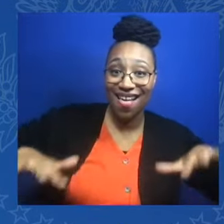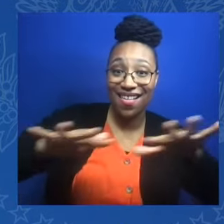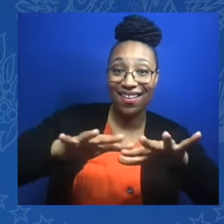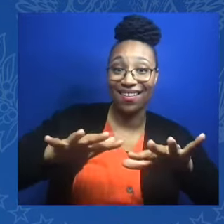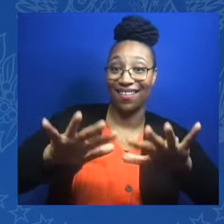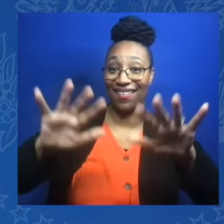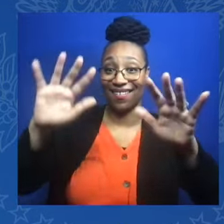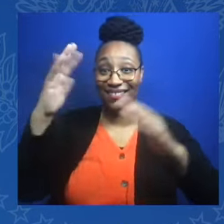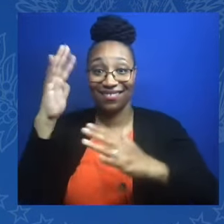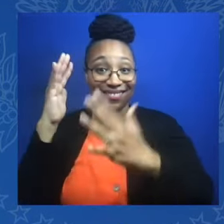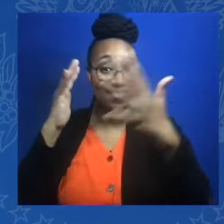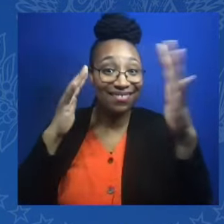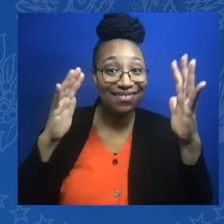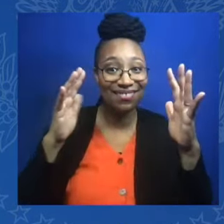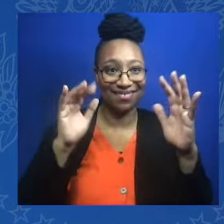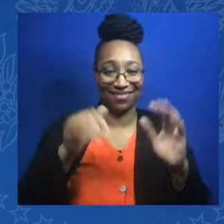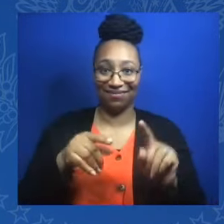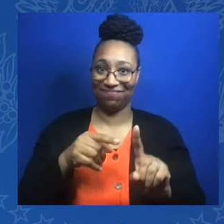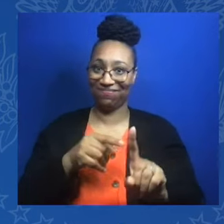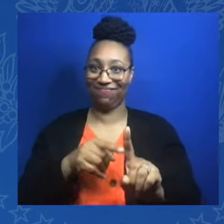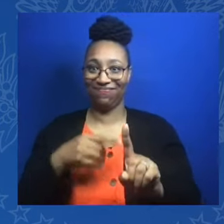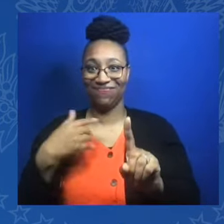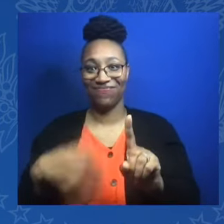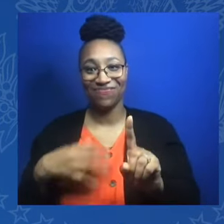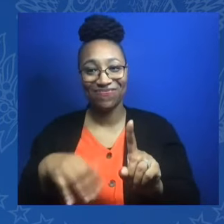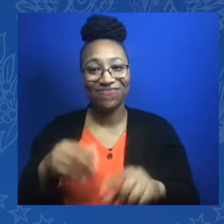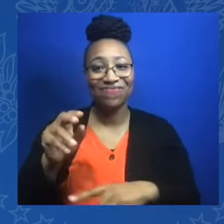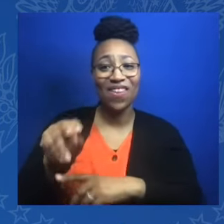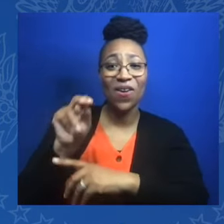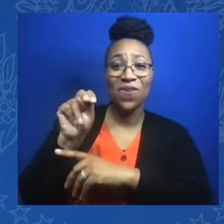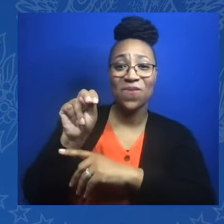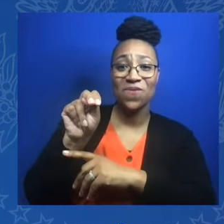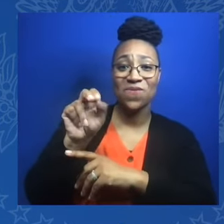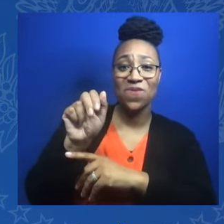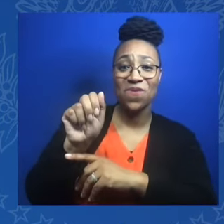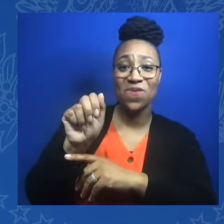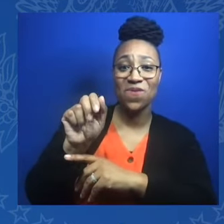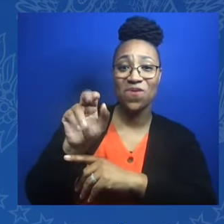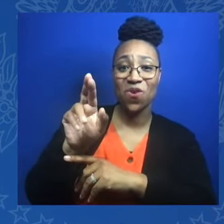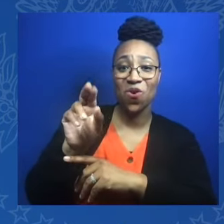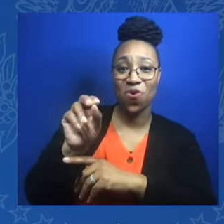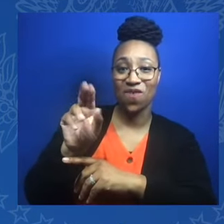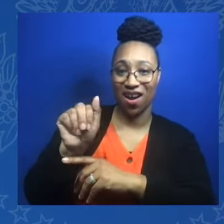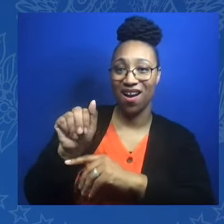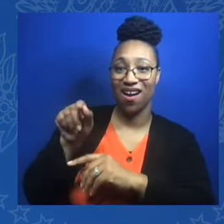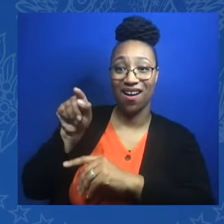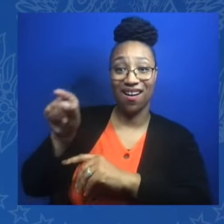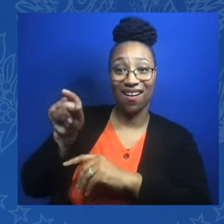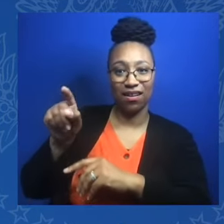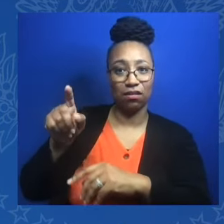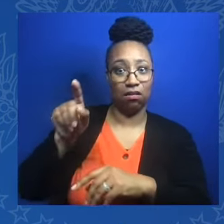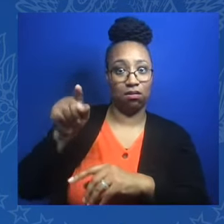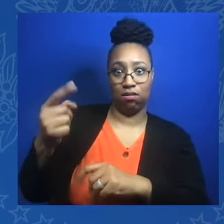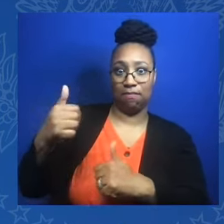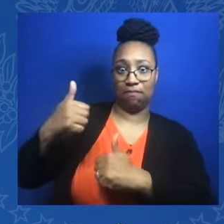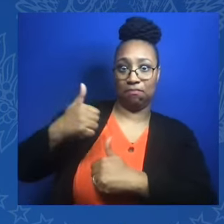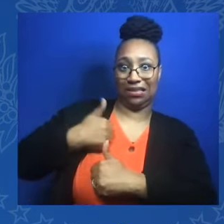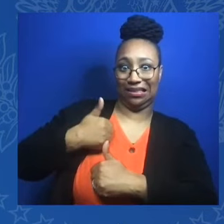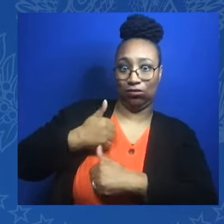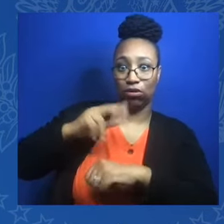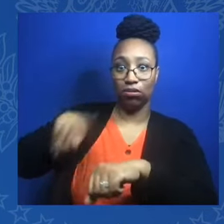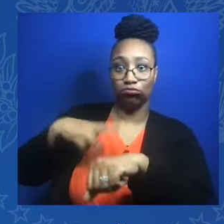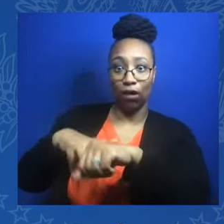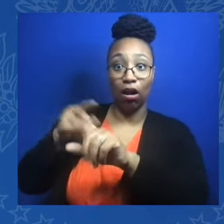only bi-national military command in the world. Yet another way in which our partnership is